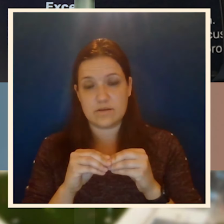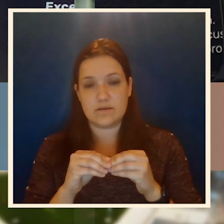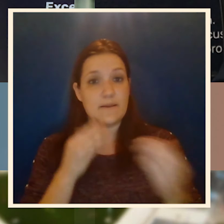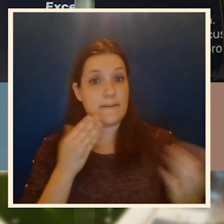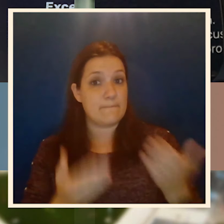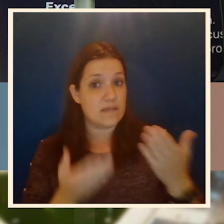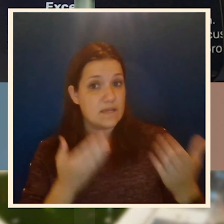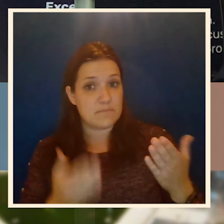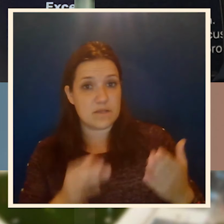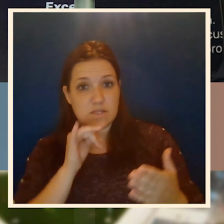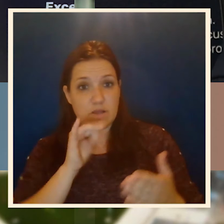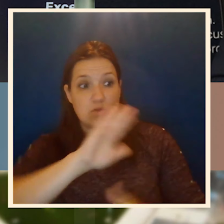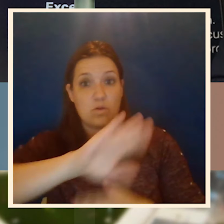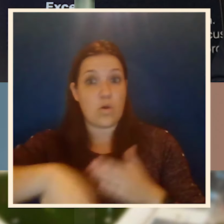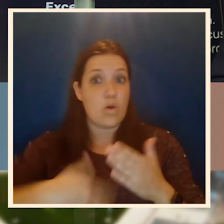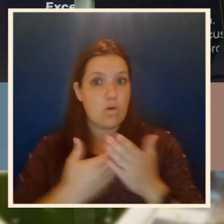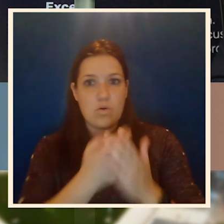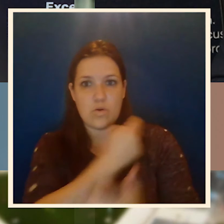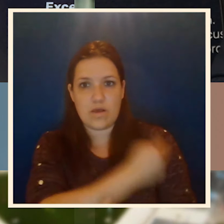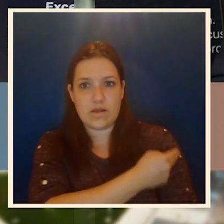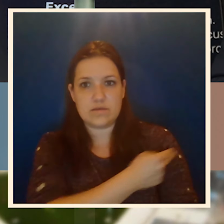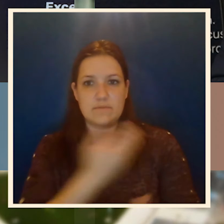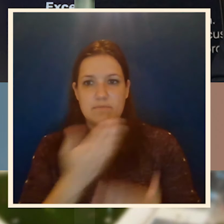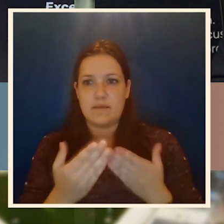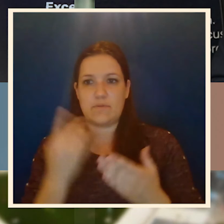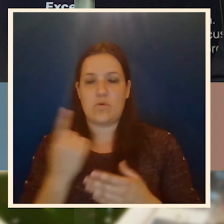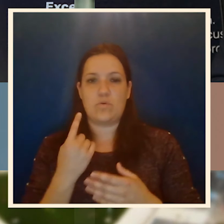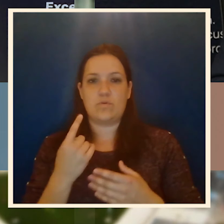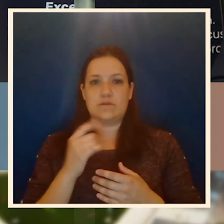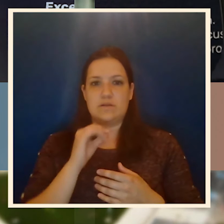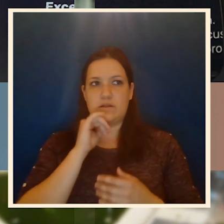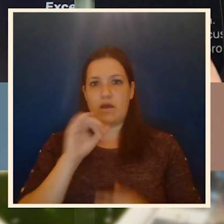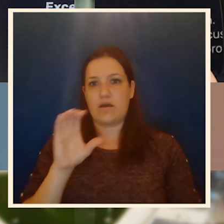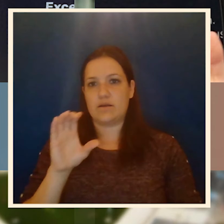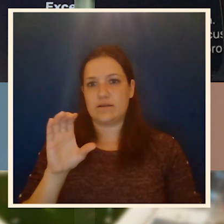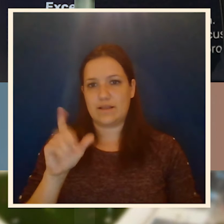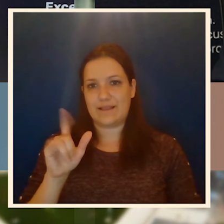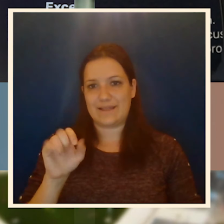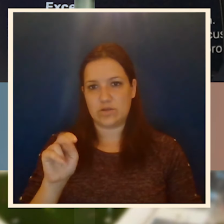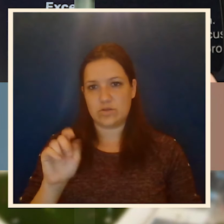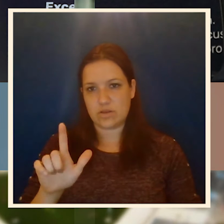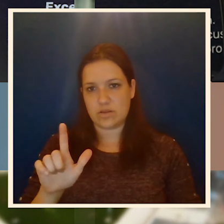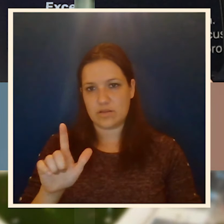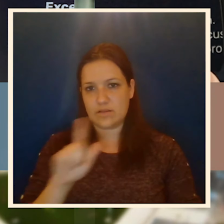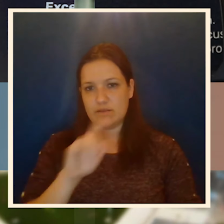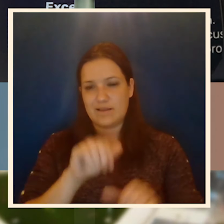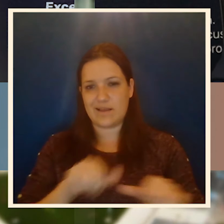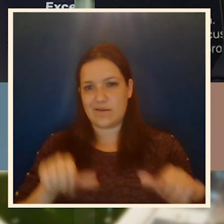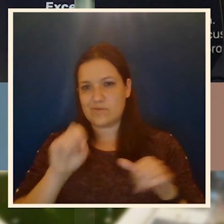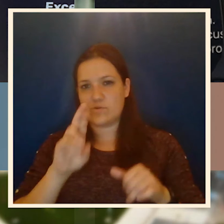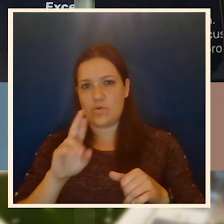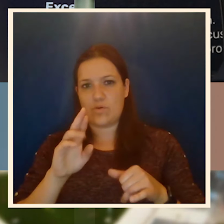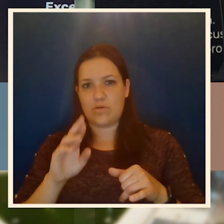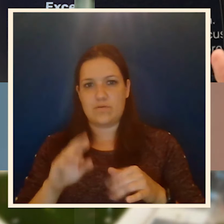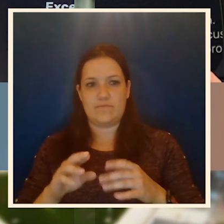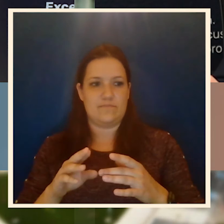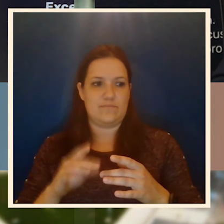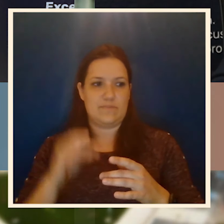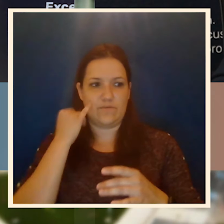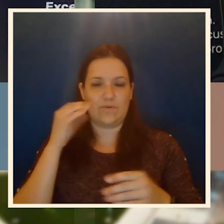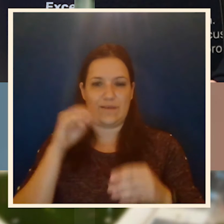have been vaccinated don't have to wear masks any longer. Maybe it won't be across the entire hospital. Maybe it'll just be